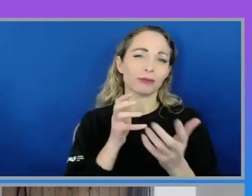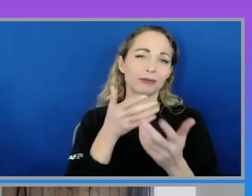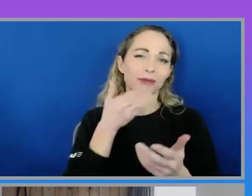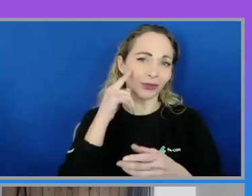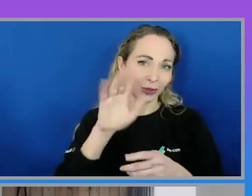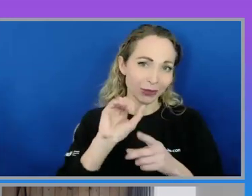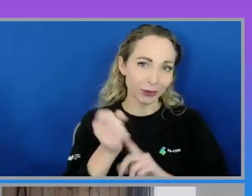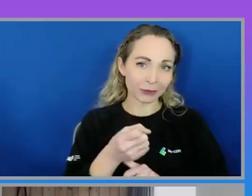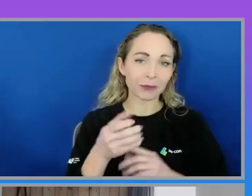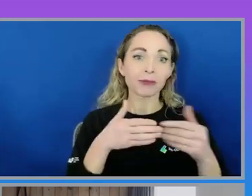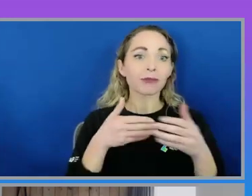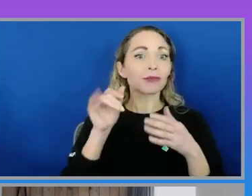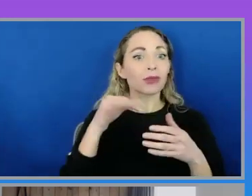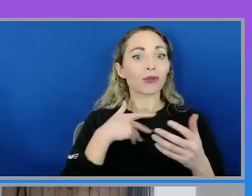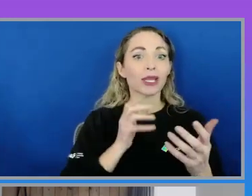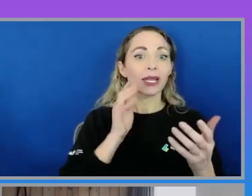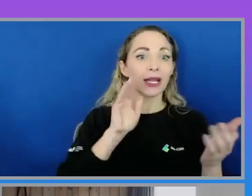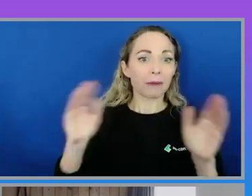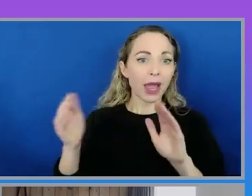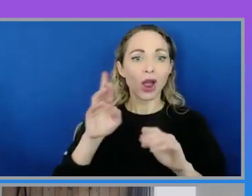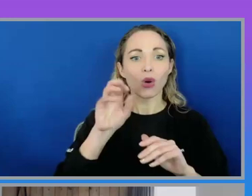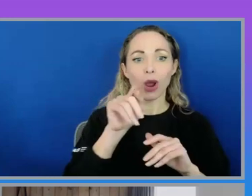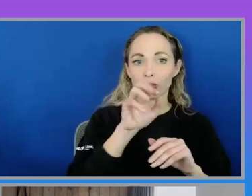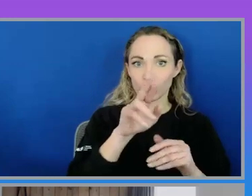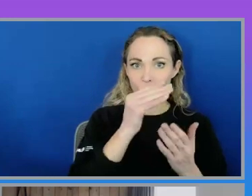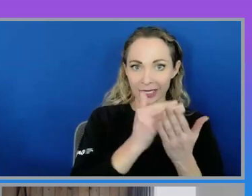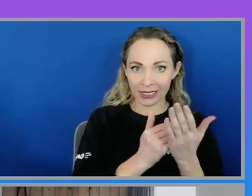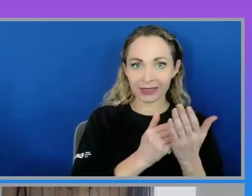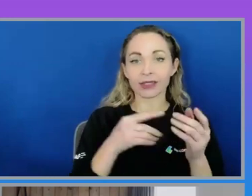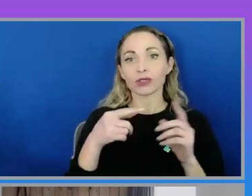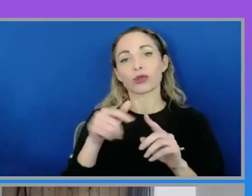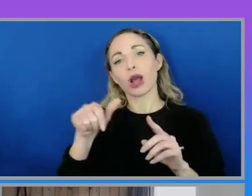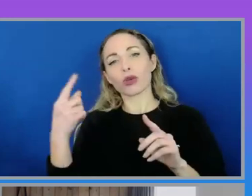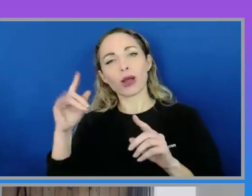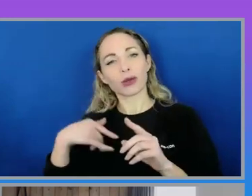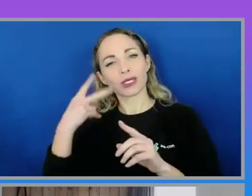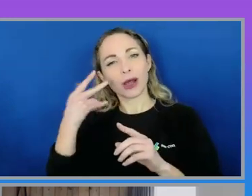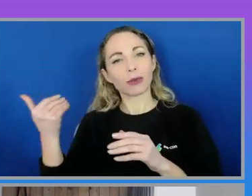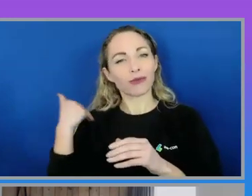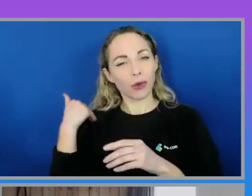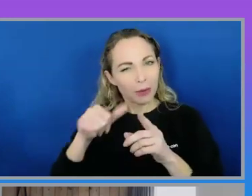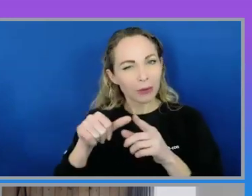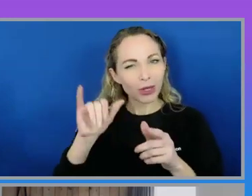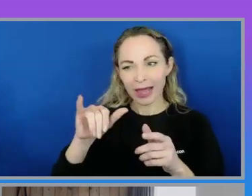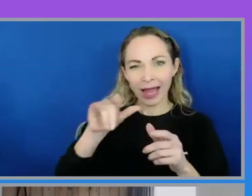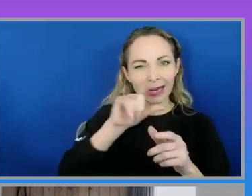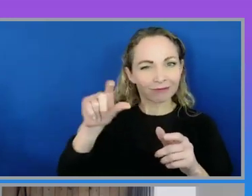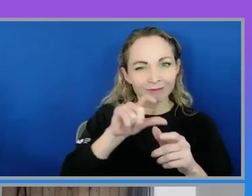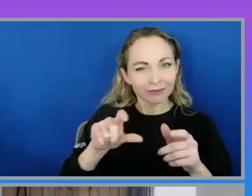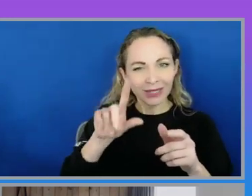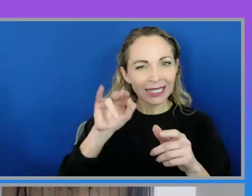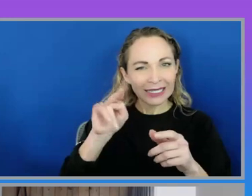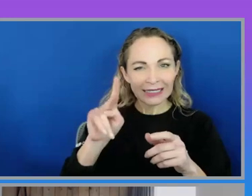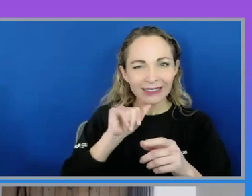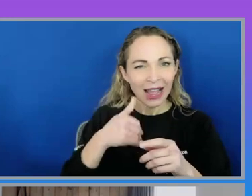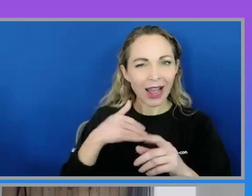Anyway, if we compare the rotor list to the one we saw before, where the list of links did not have unique names, and